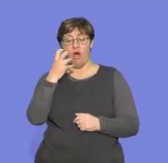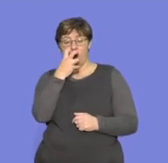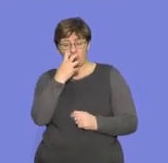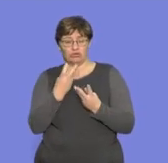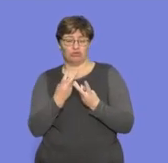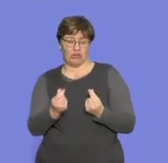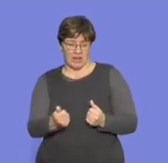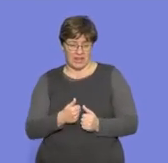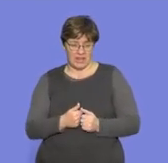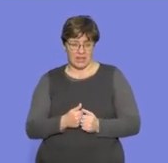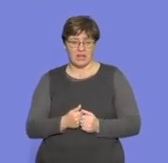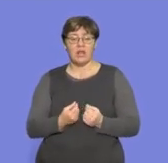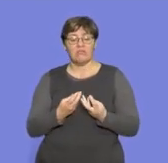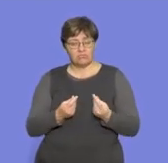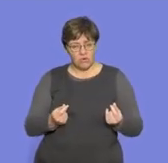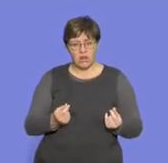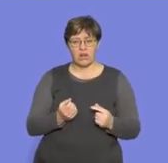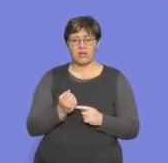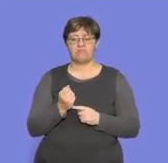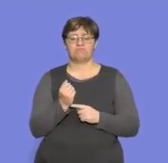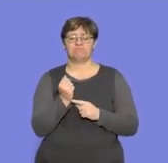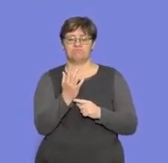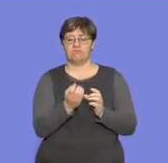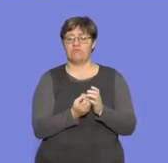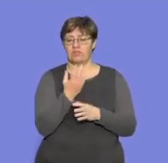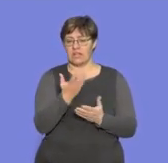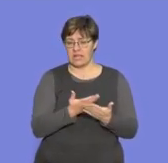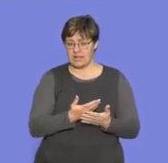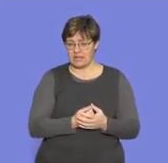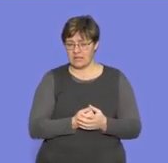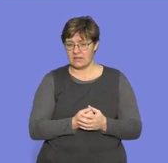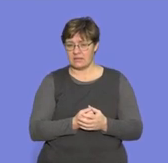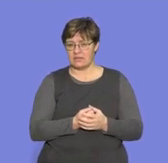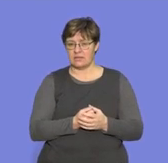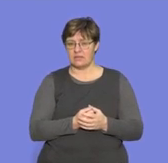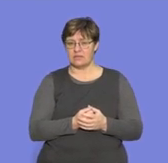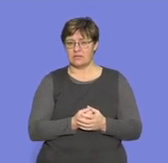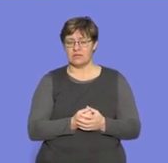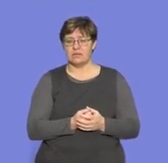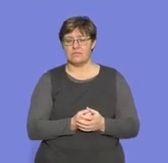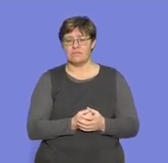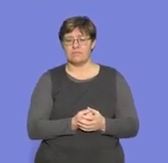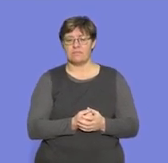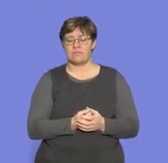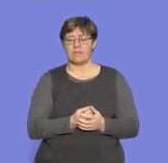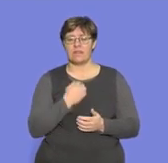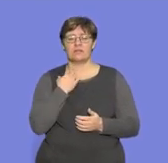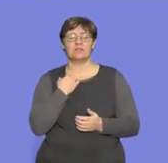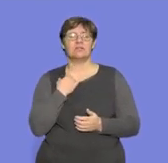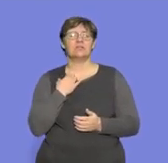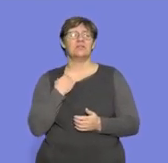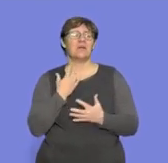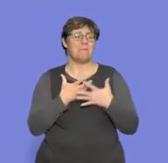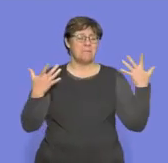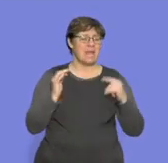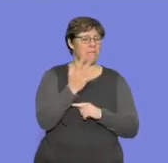it's the leached soil is all infertile, of all its and it's nutrients. leached This all of all its will limit the nutrients. growth of large This plants, and hence you will find limit the that growth of large plants that are plants, and found